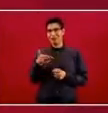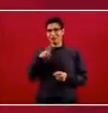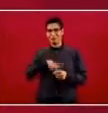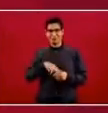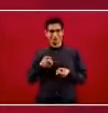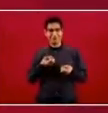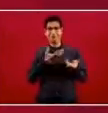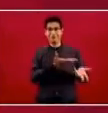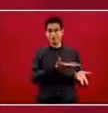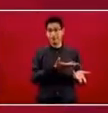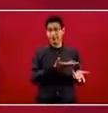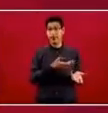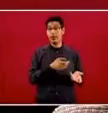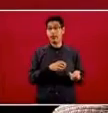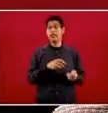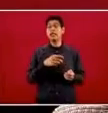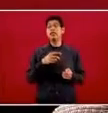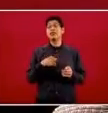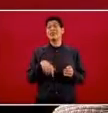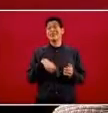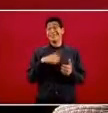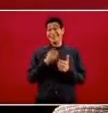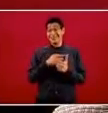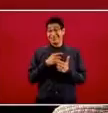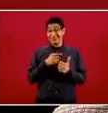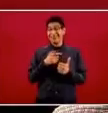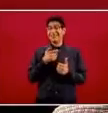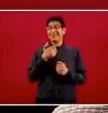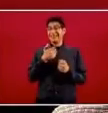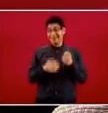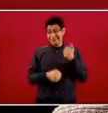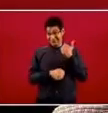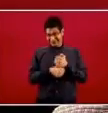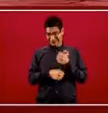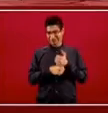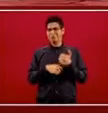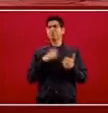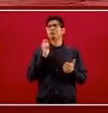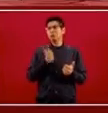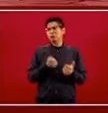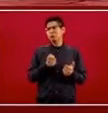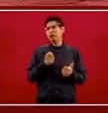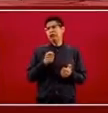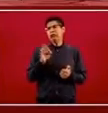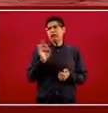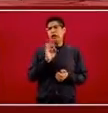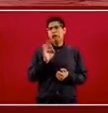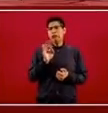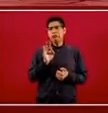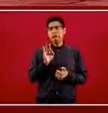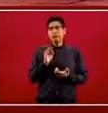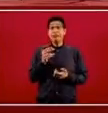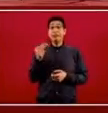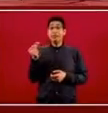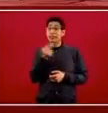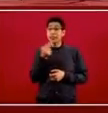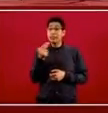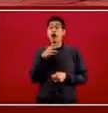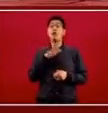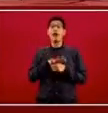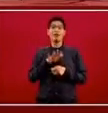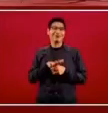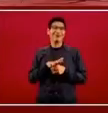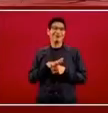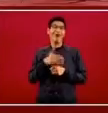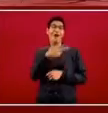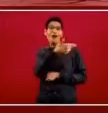facilities services professionals, and they could also help with the expansion of our medical service.